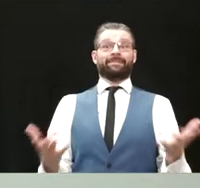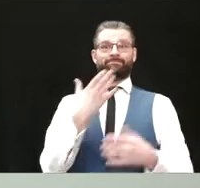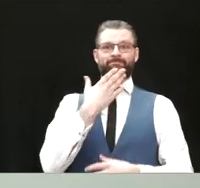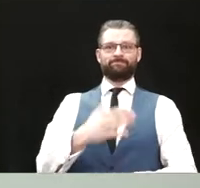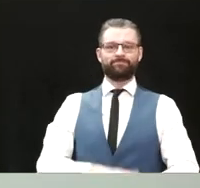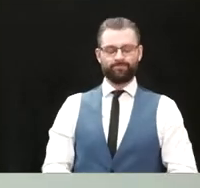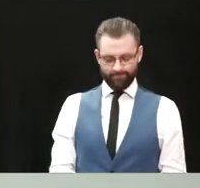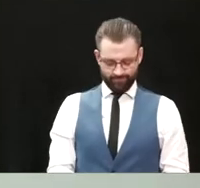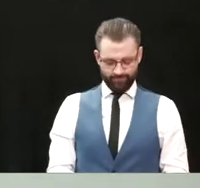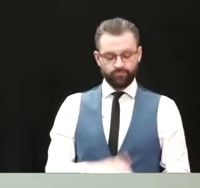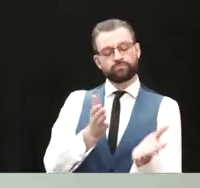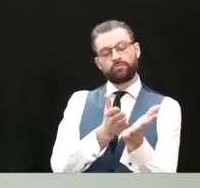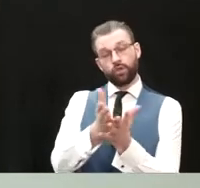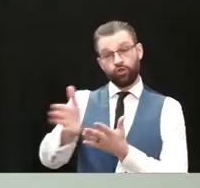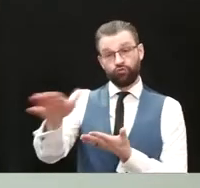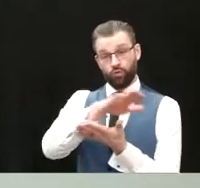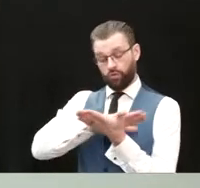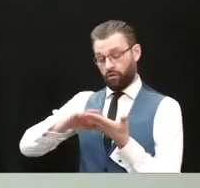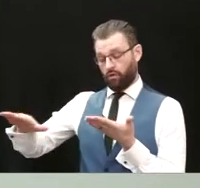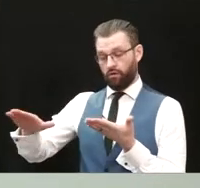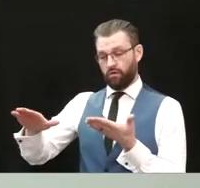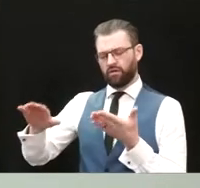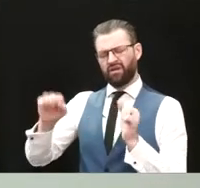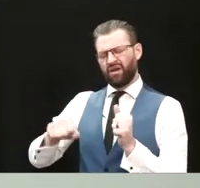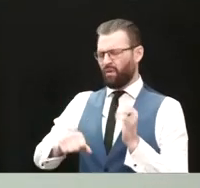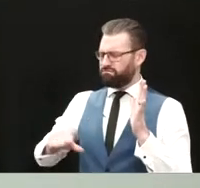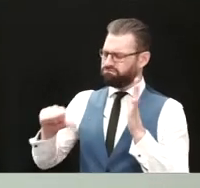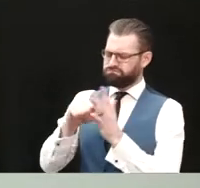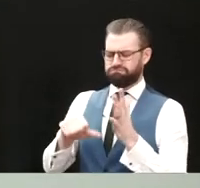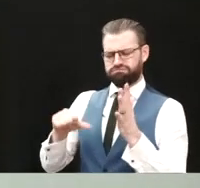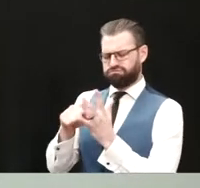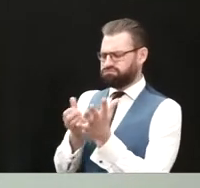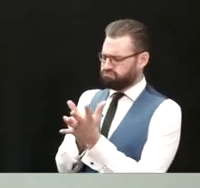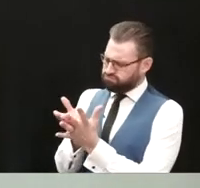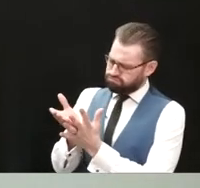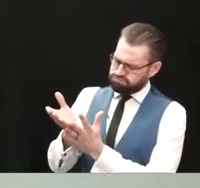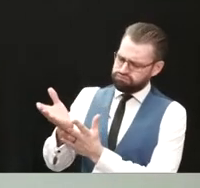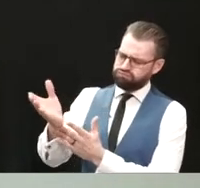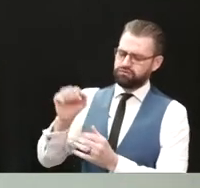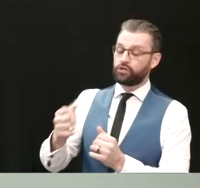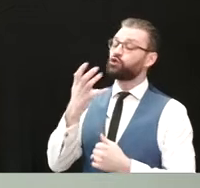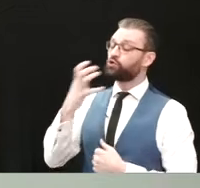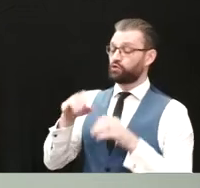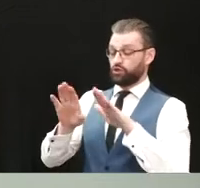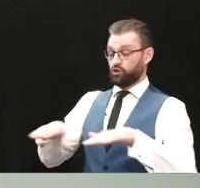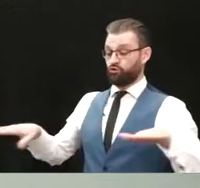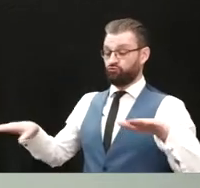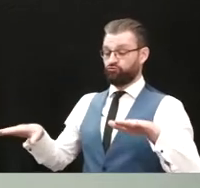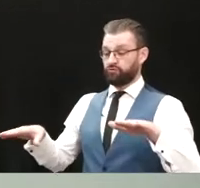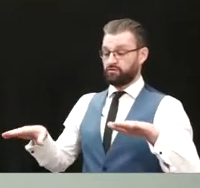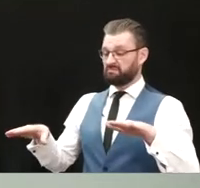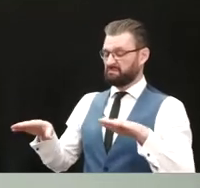During the Holocaust, despite the severe hardships they had to endure, Jewish children